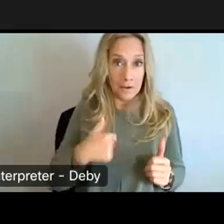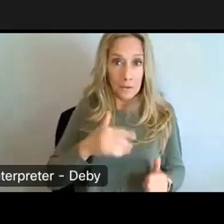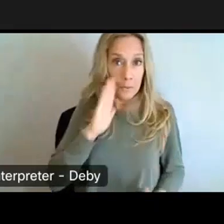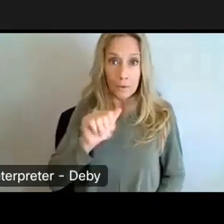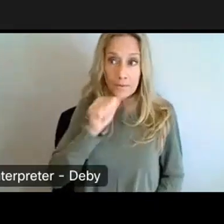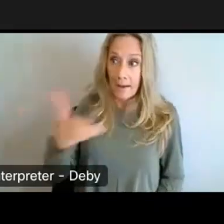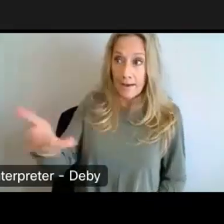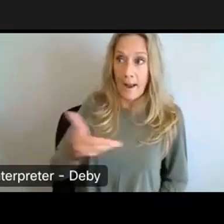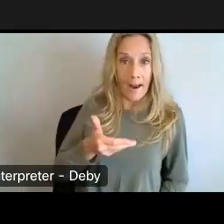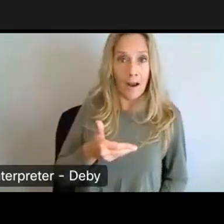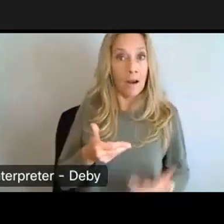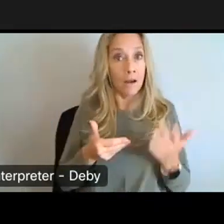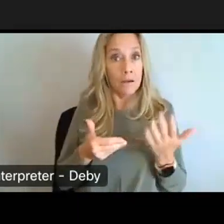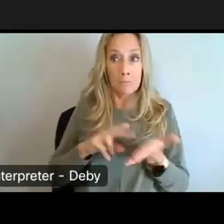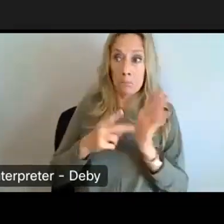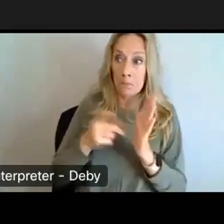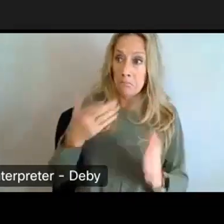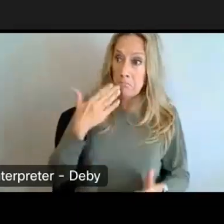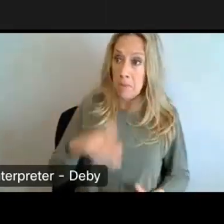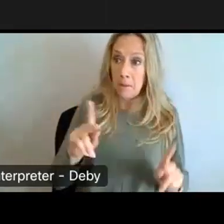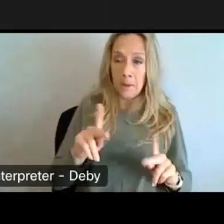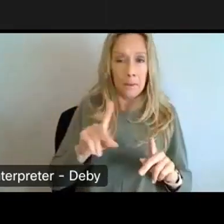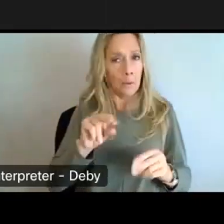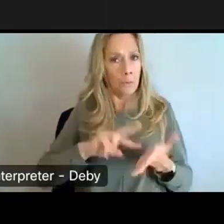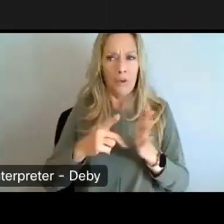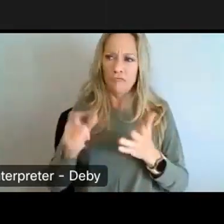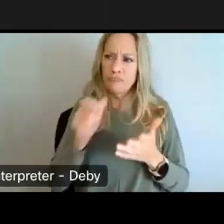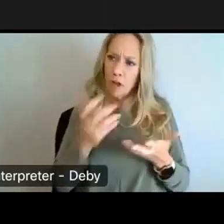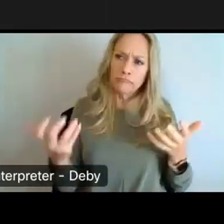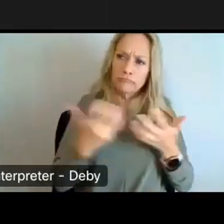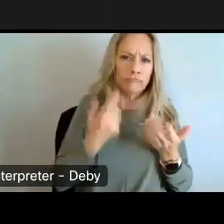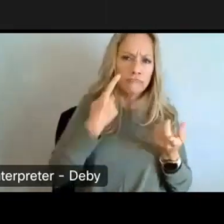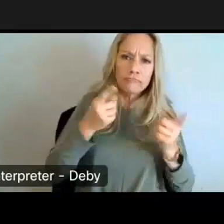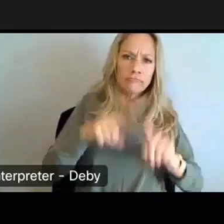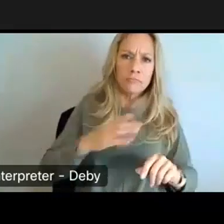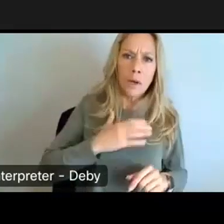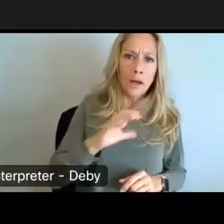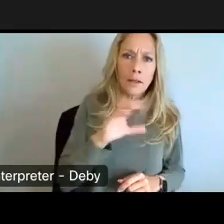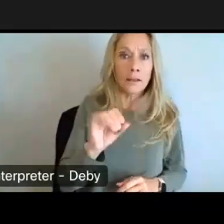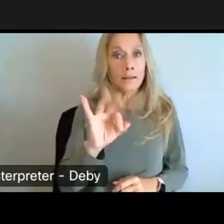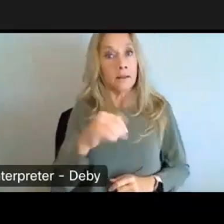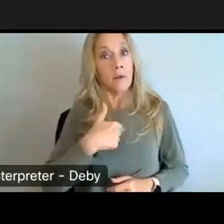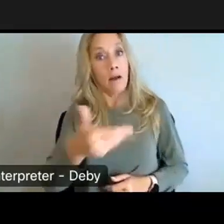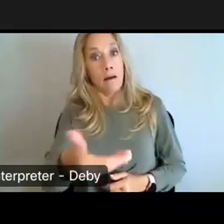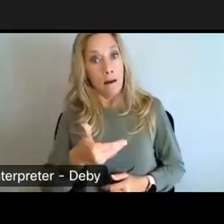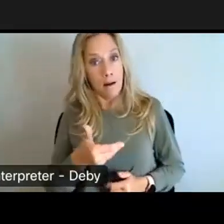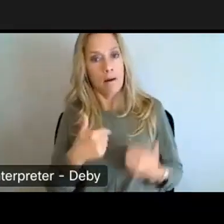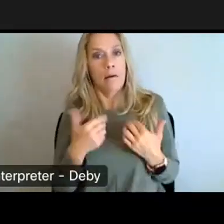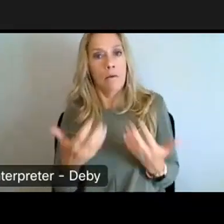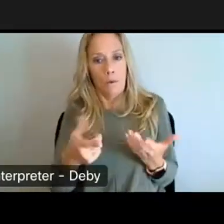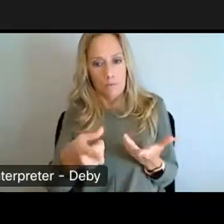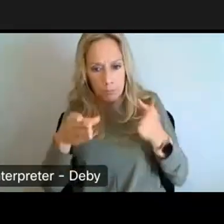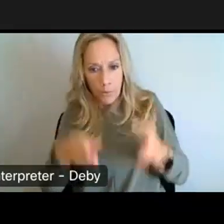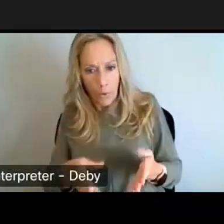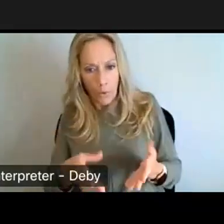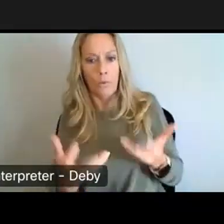leader. And it's not because they're bad people, they just weren't the right fit. If I'm going to bring somebody in, I want somebody that wants to be there, that